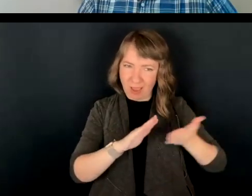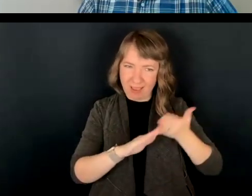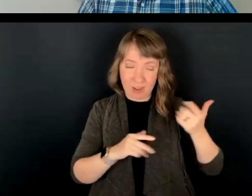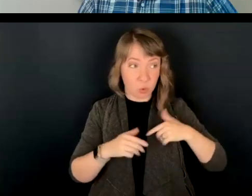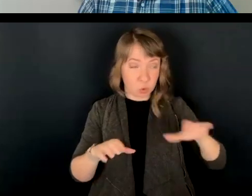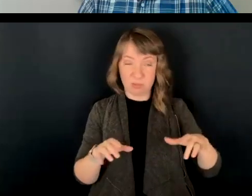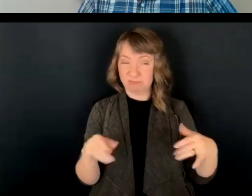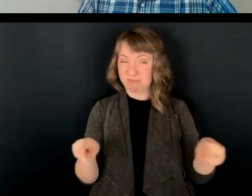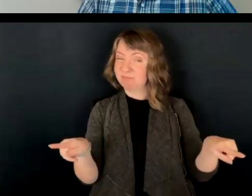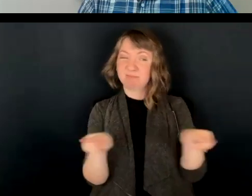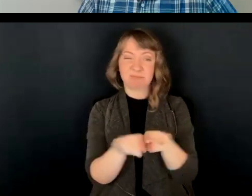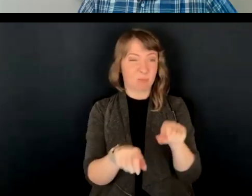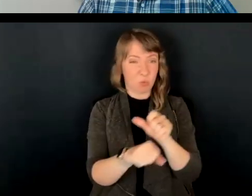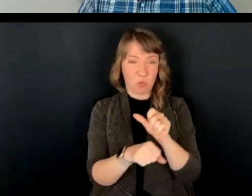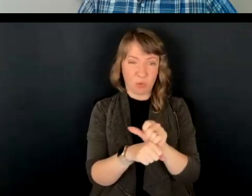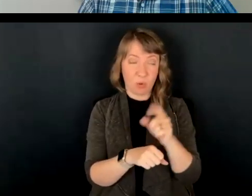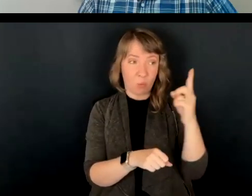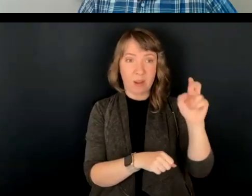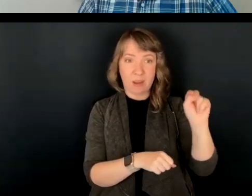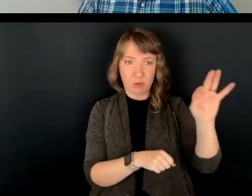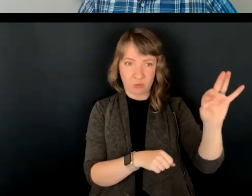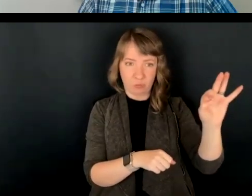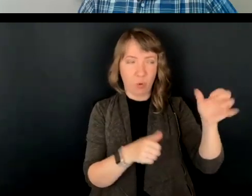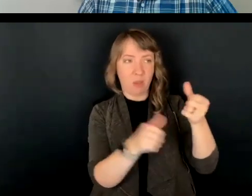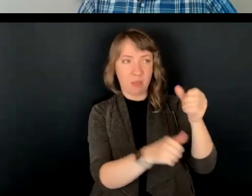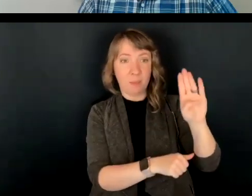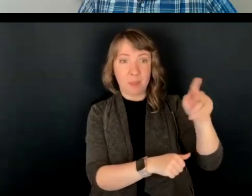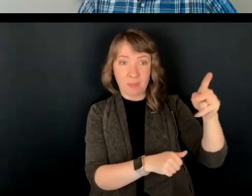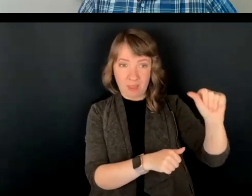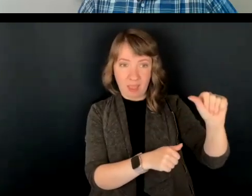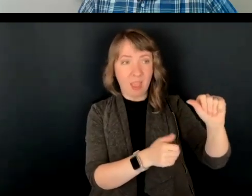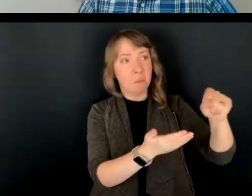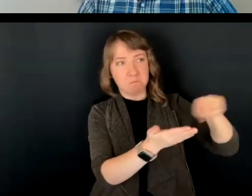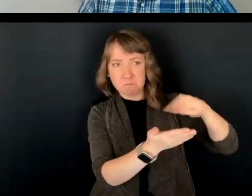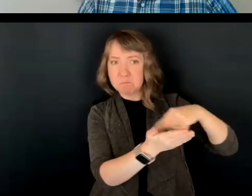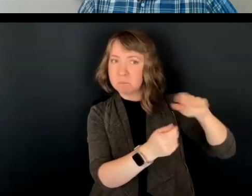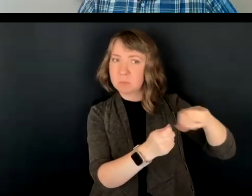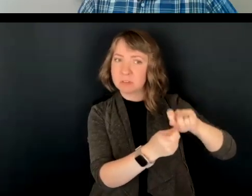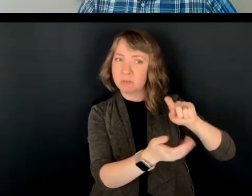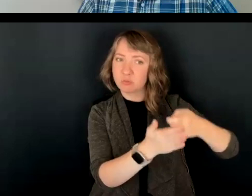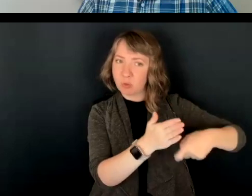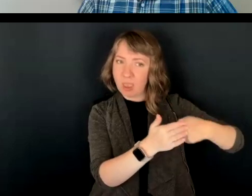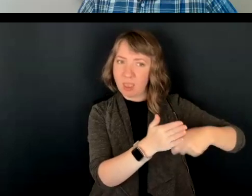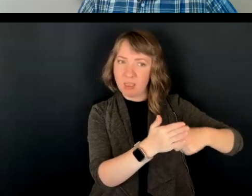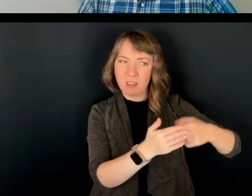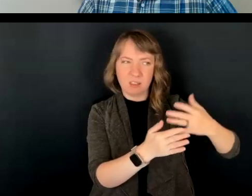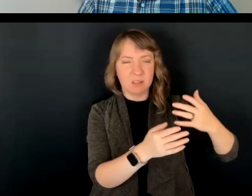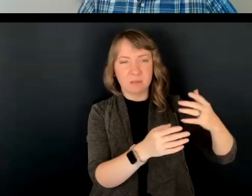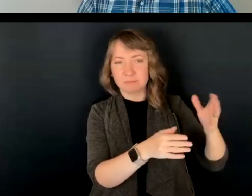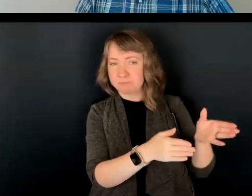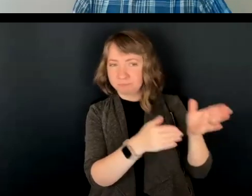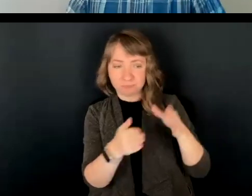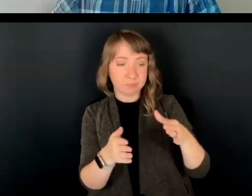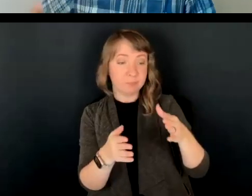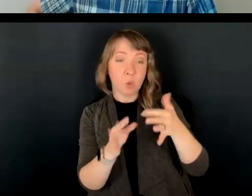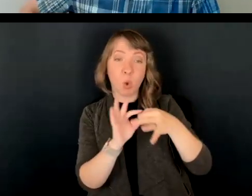one national forest under a BPA. We're getting paid a certain rate as we do under a cooperative agreement where we just do cost recovery